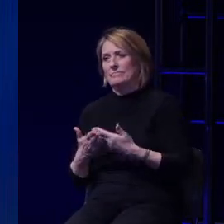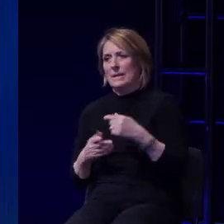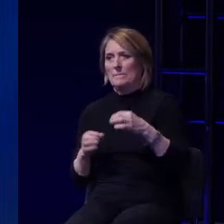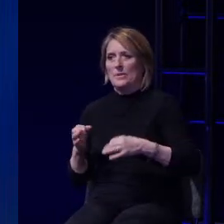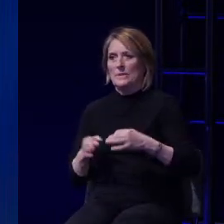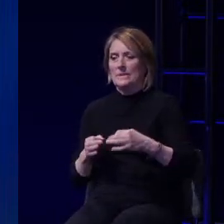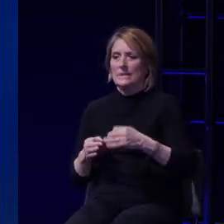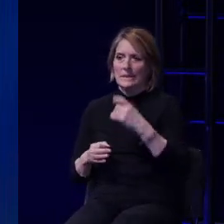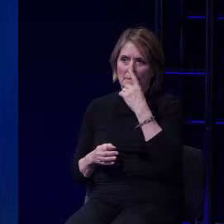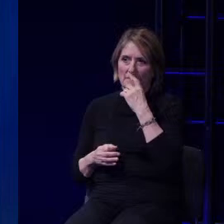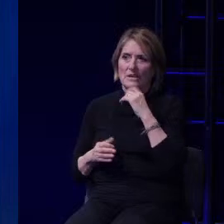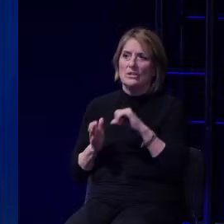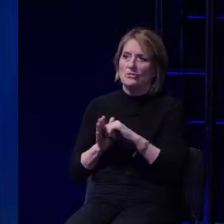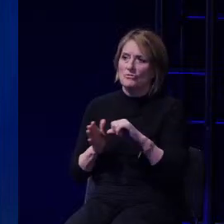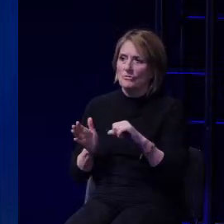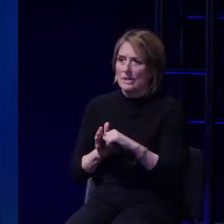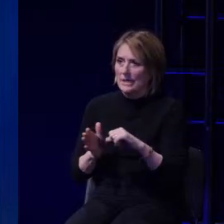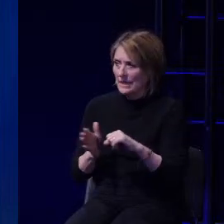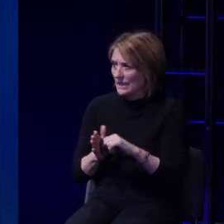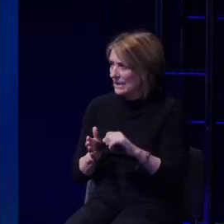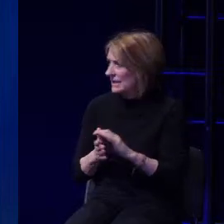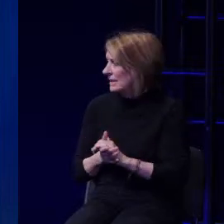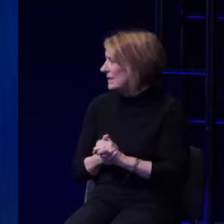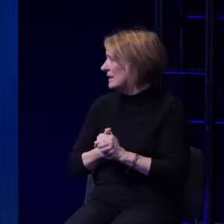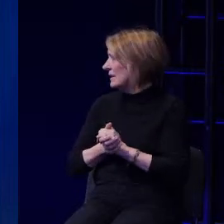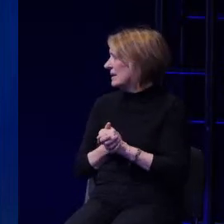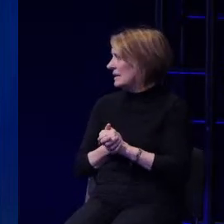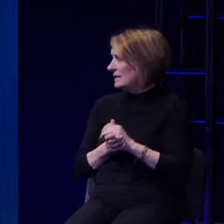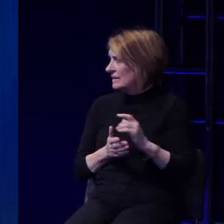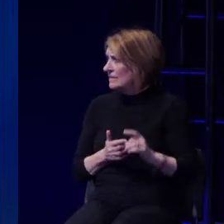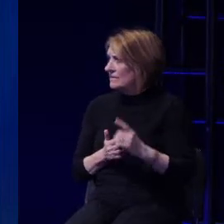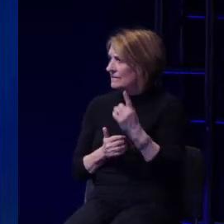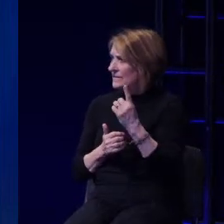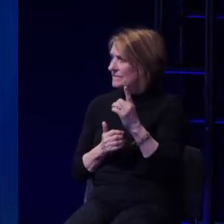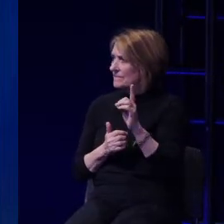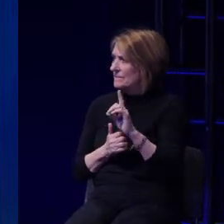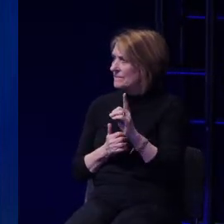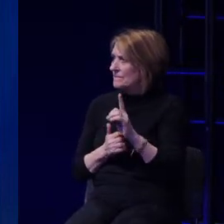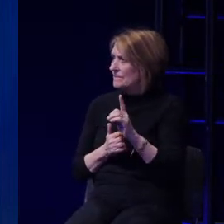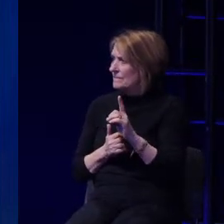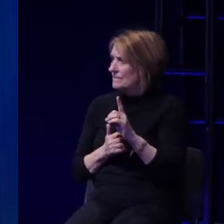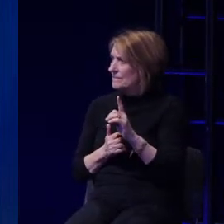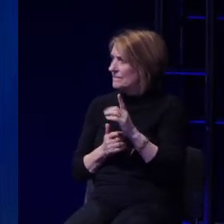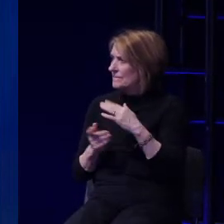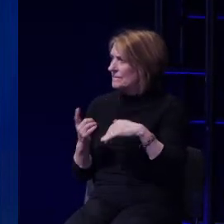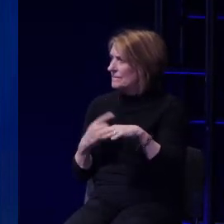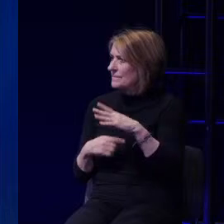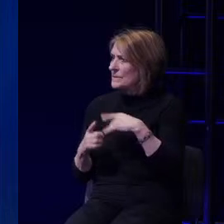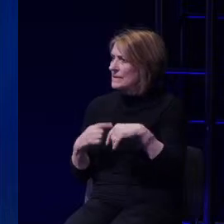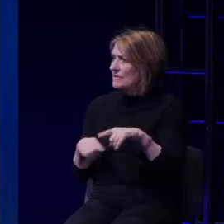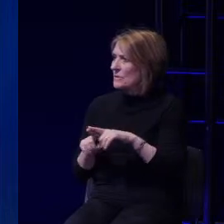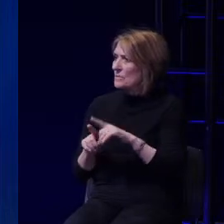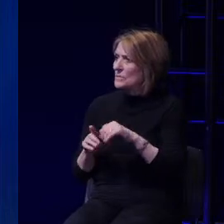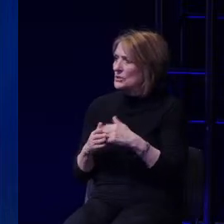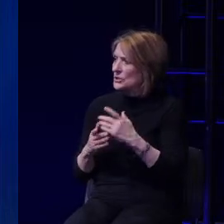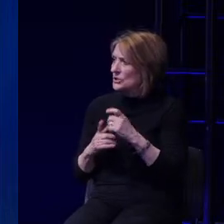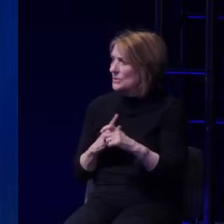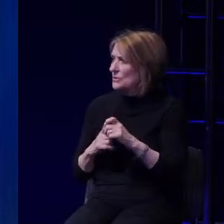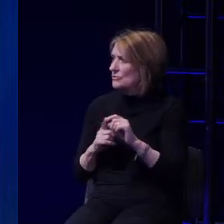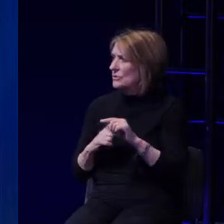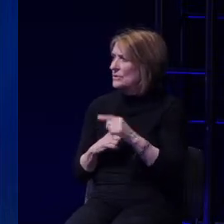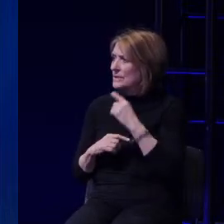very tricky one. But of course, I kind of did my best to, as everyone was doing, to try and